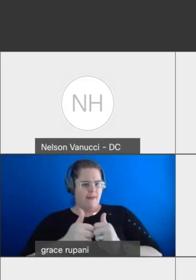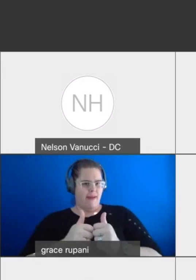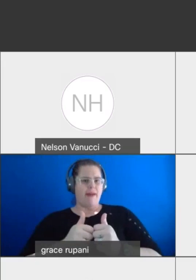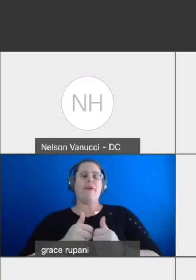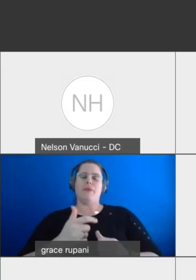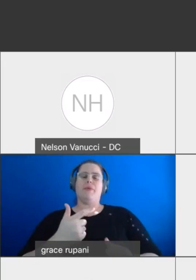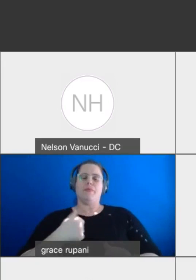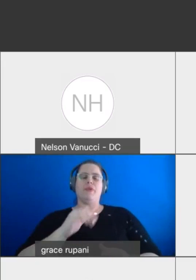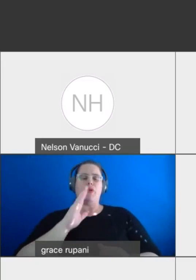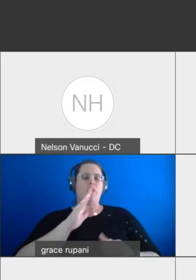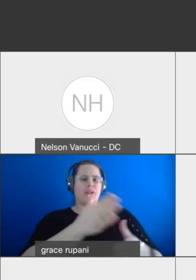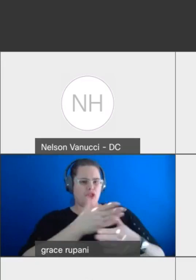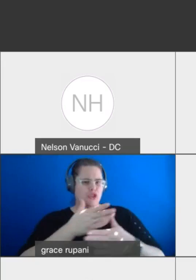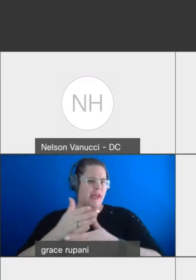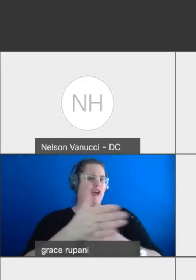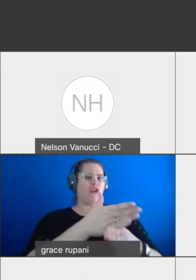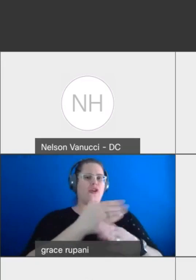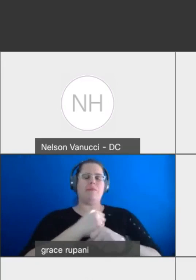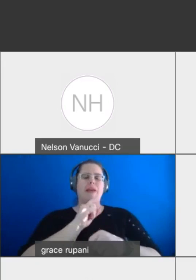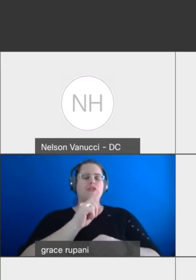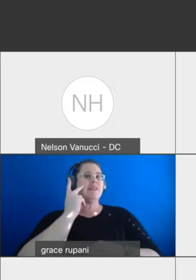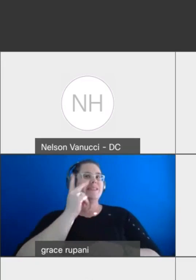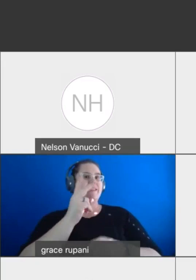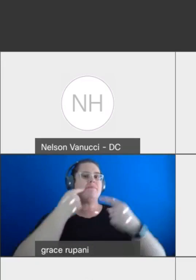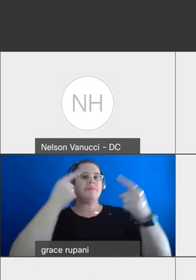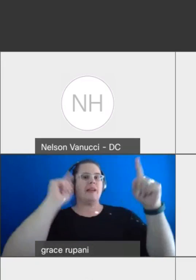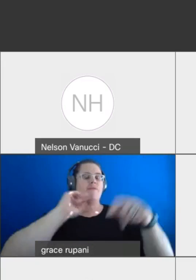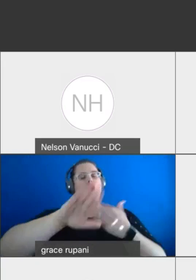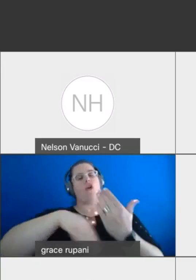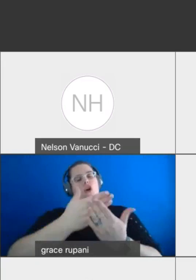this success throughout the system.